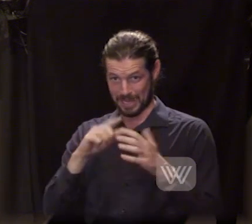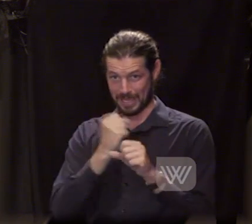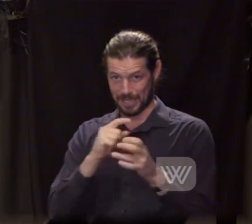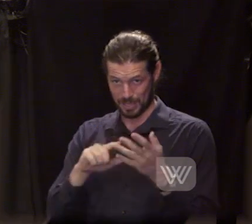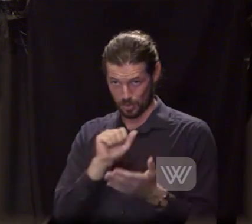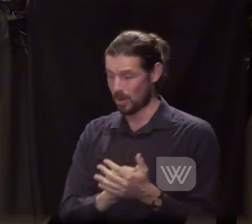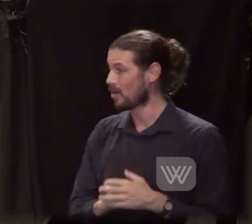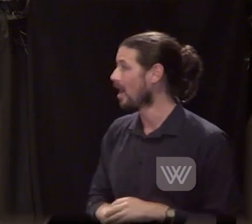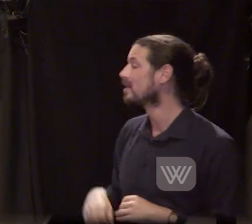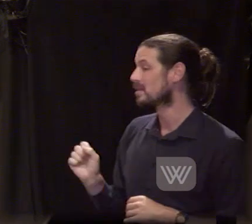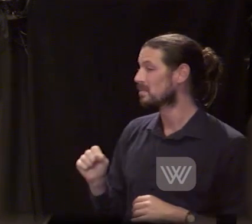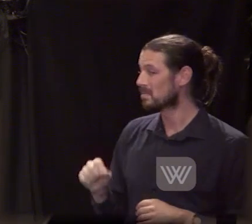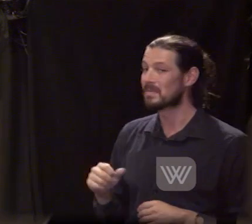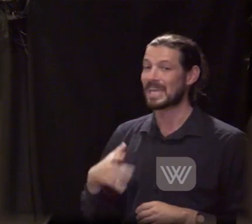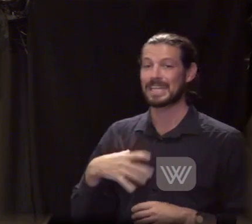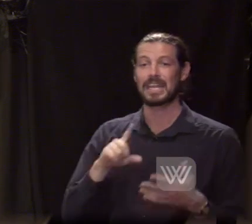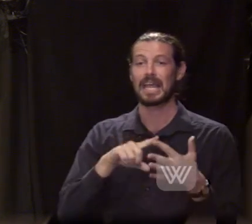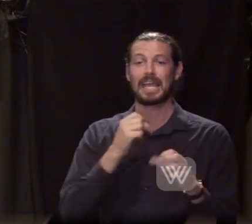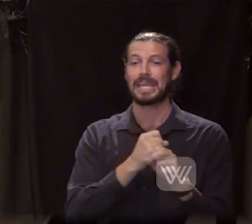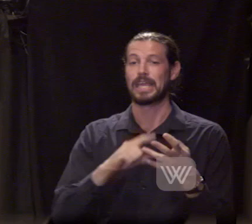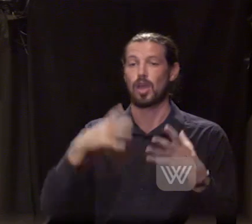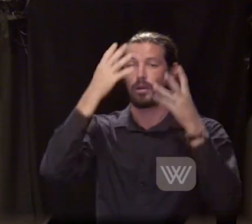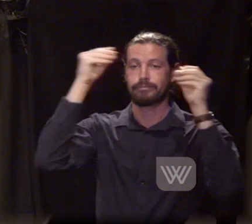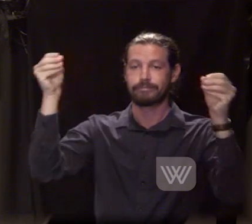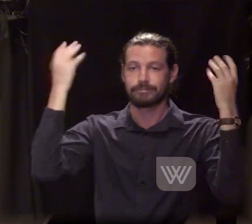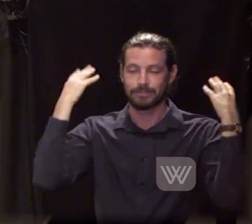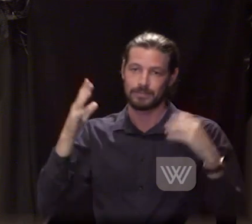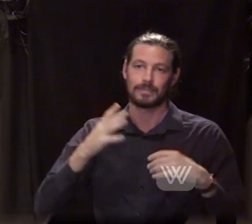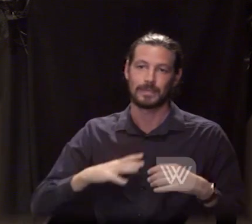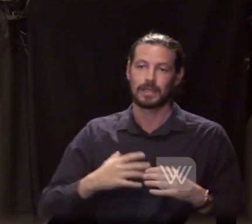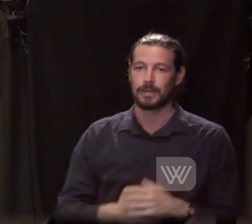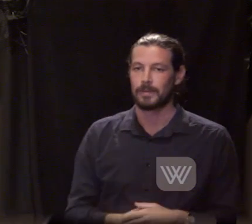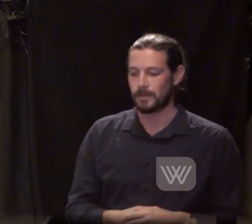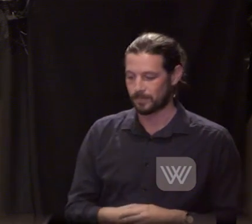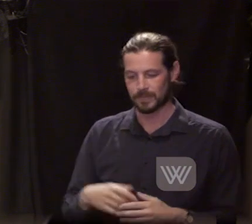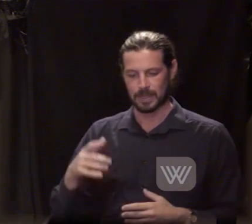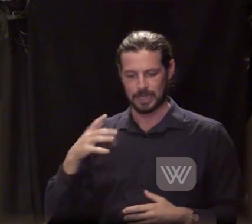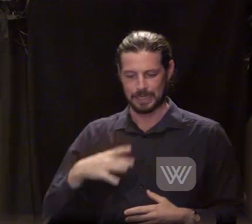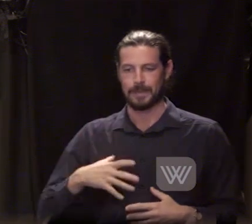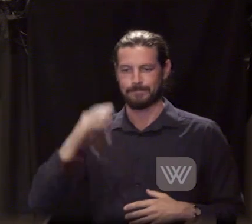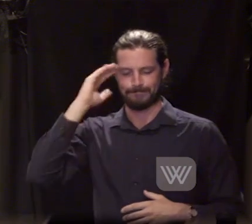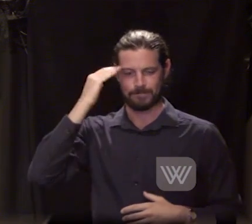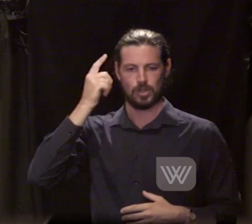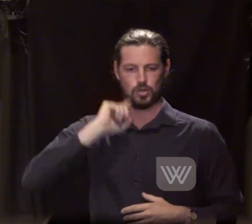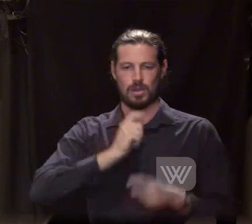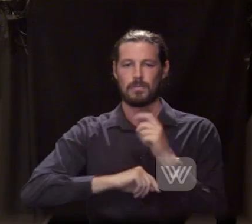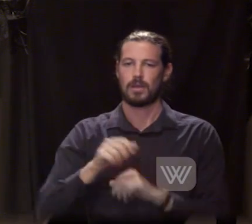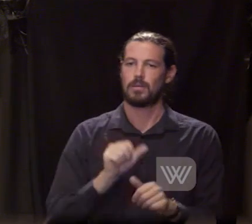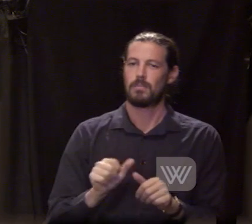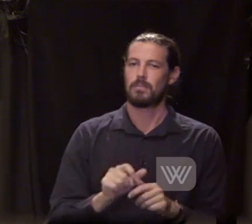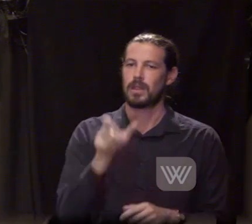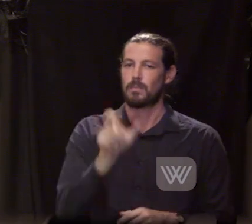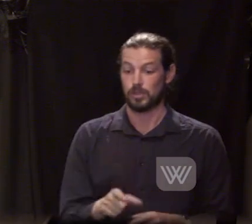everything, but I'm going to learn a lot. And I'm going to try to be a better person in general. And if I'm doing something that bothers you,